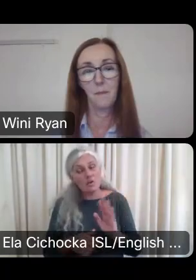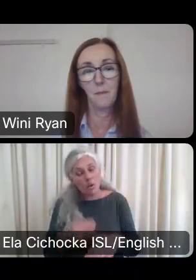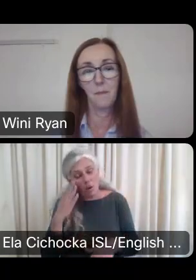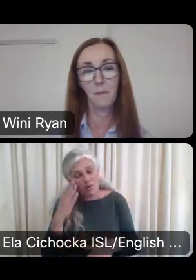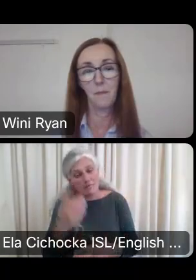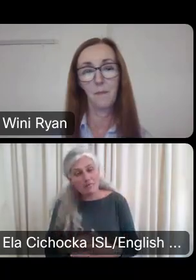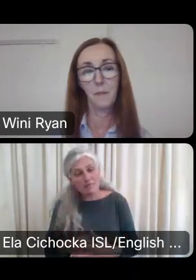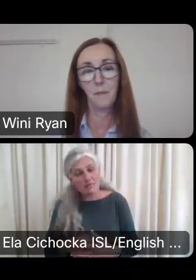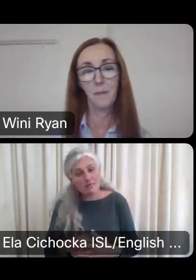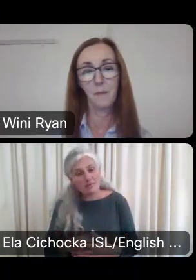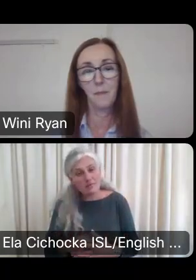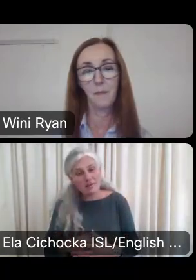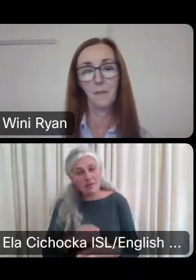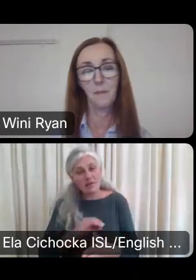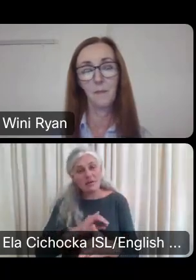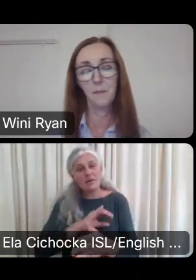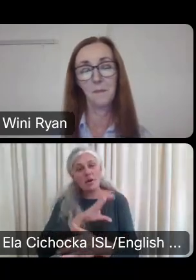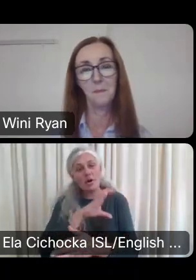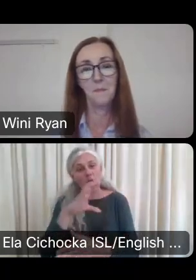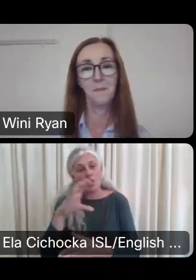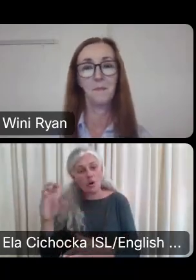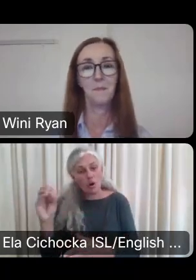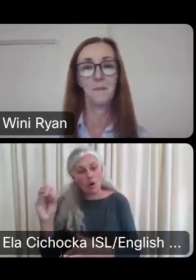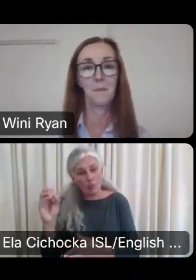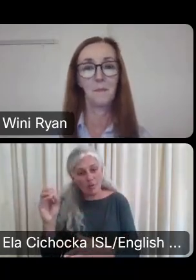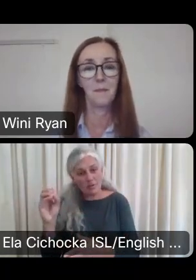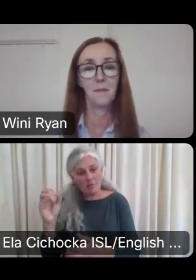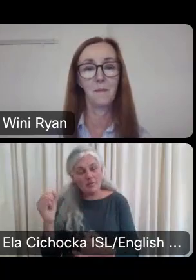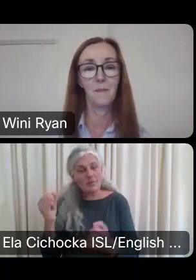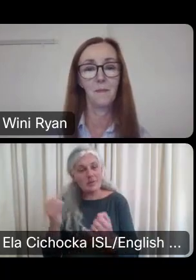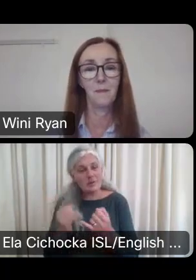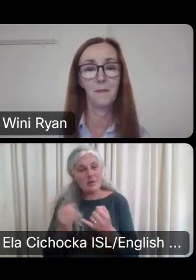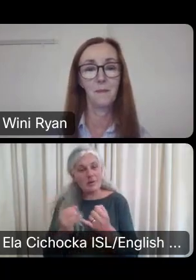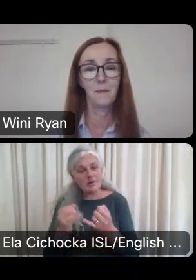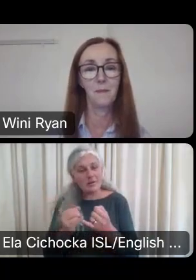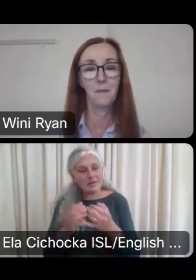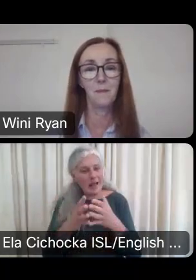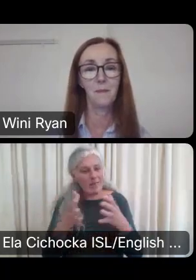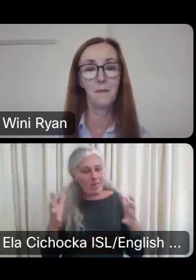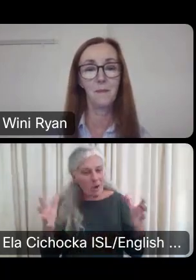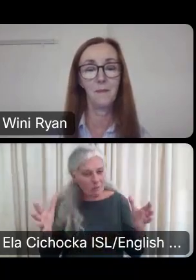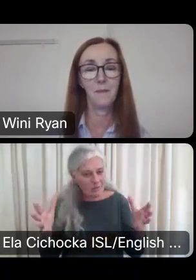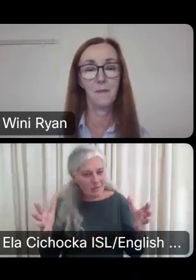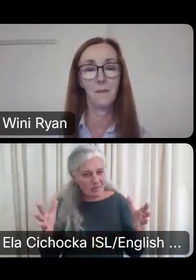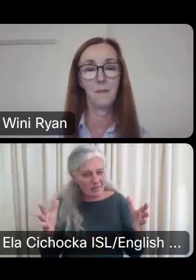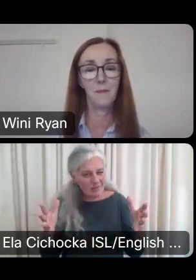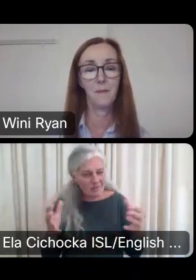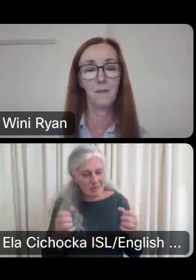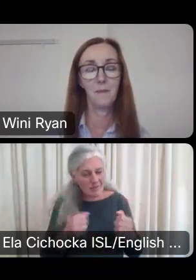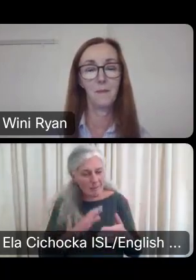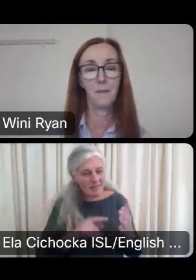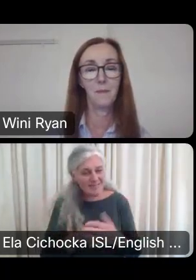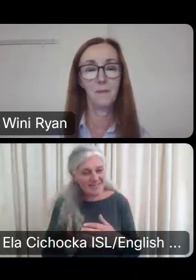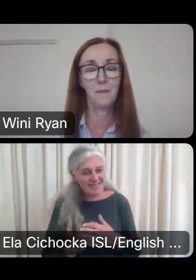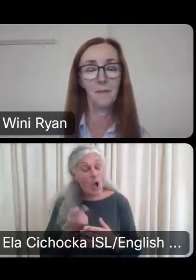a company It's like an enormous clock. is like an enormous Yes, precisely. It only